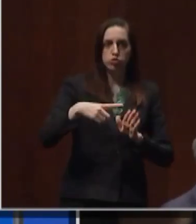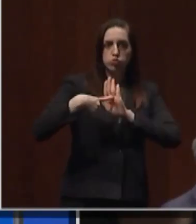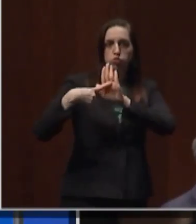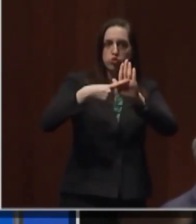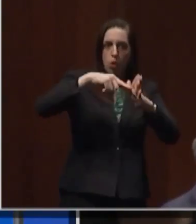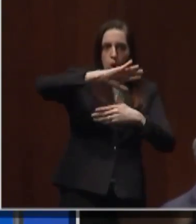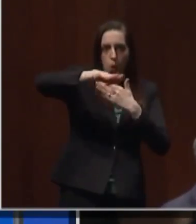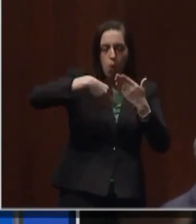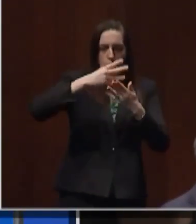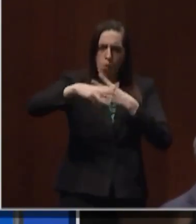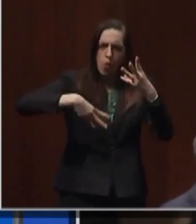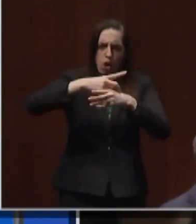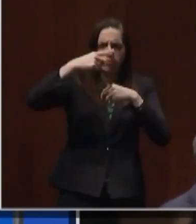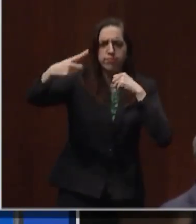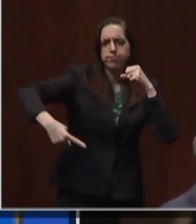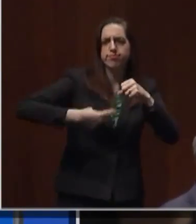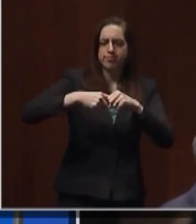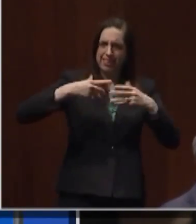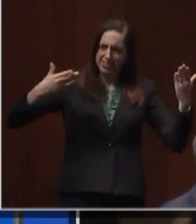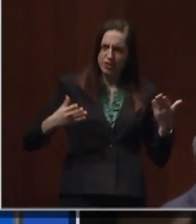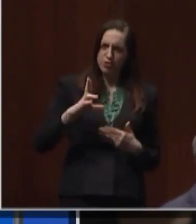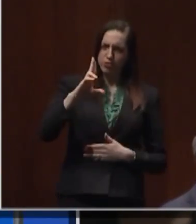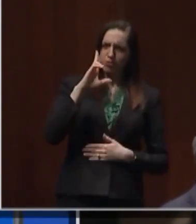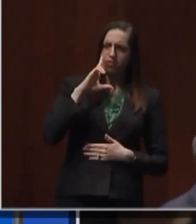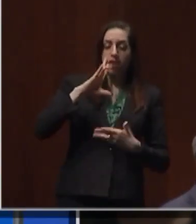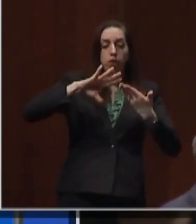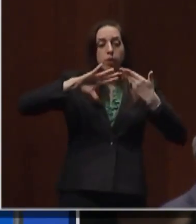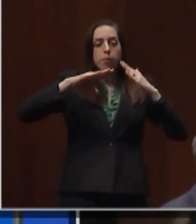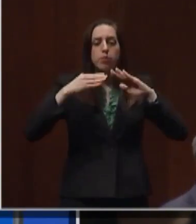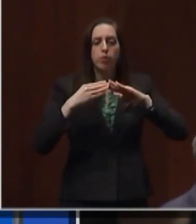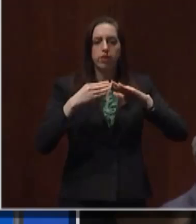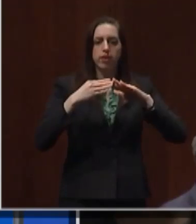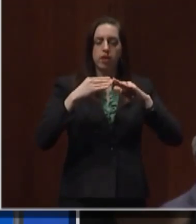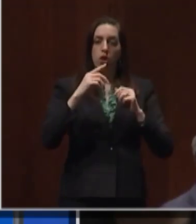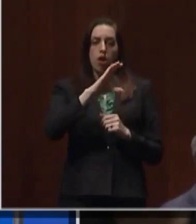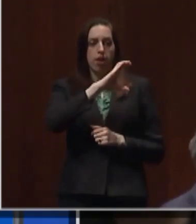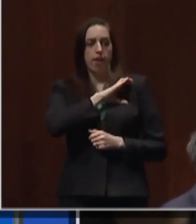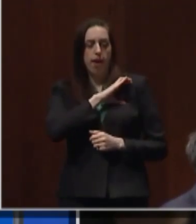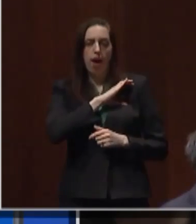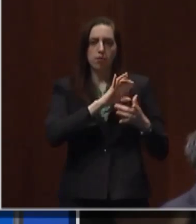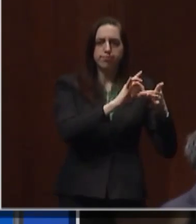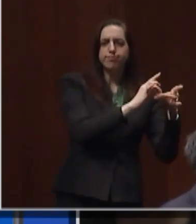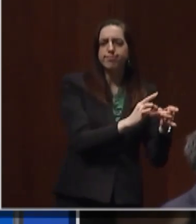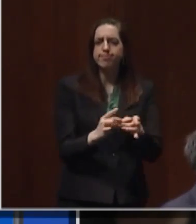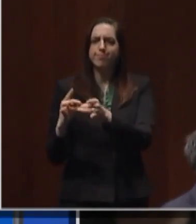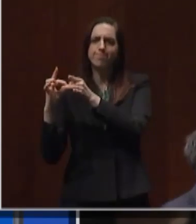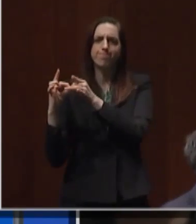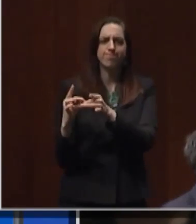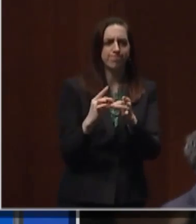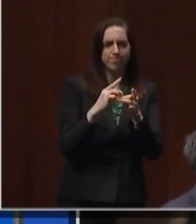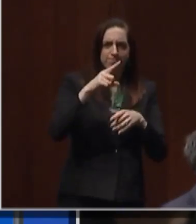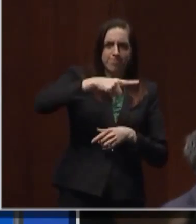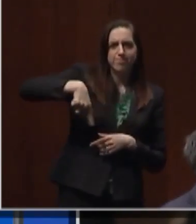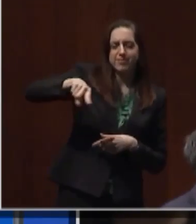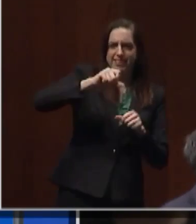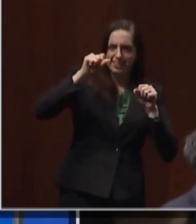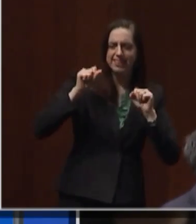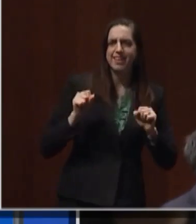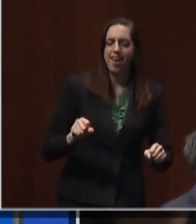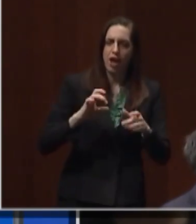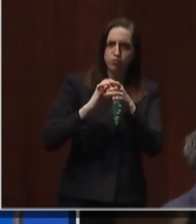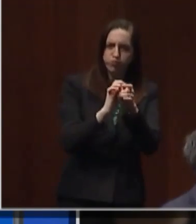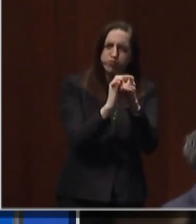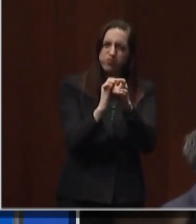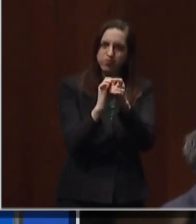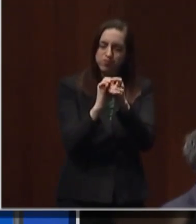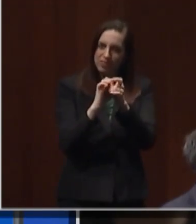world that in Houston, community and law enforcement and community can work hand